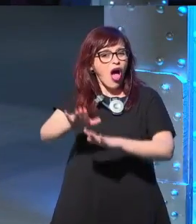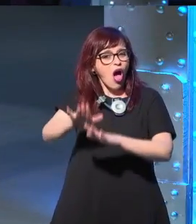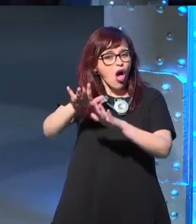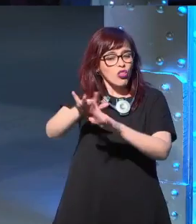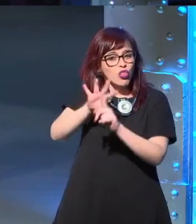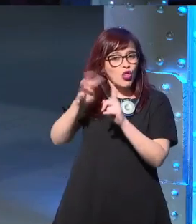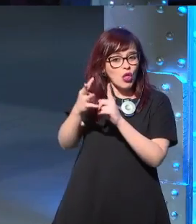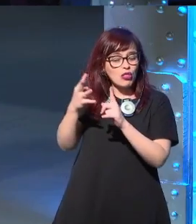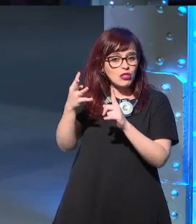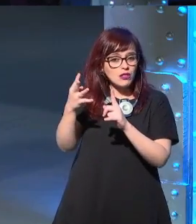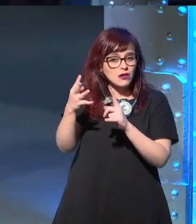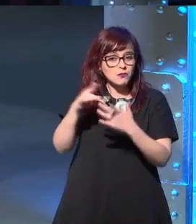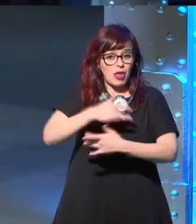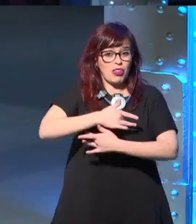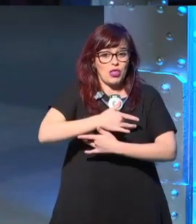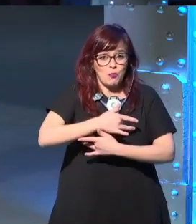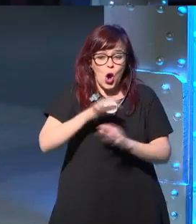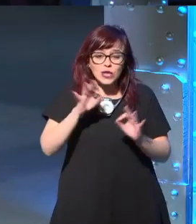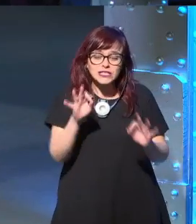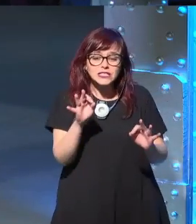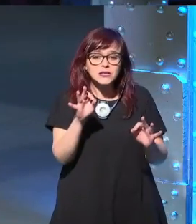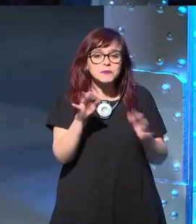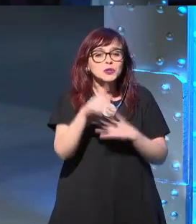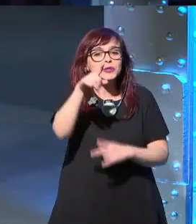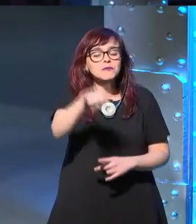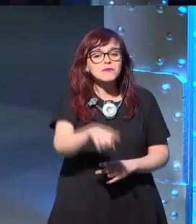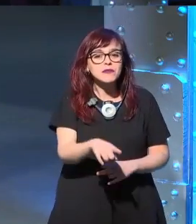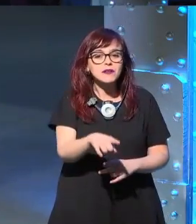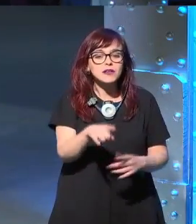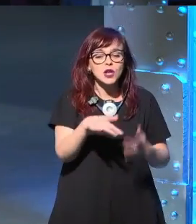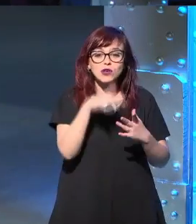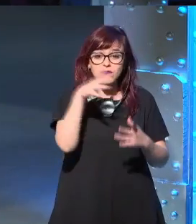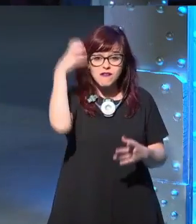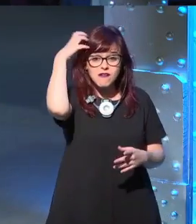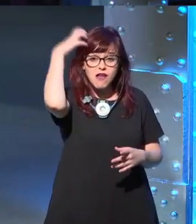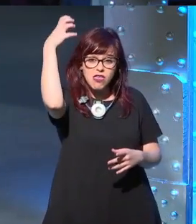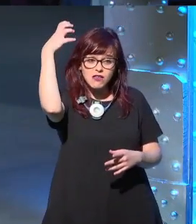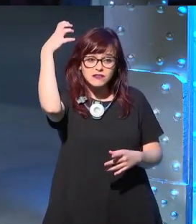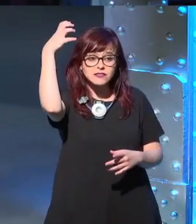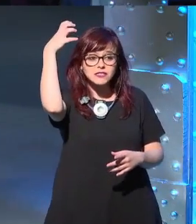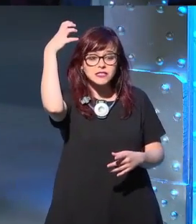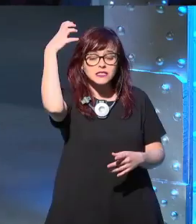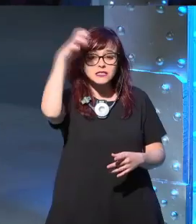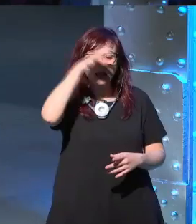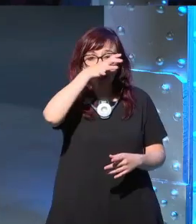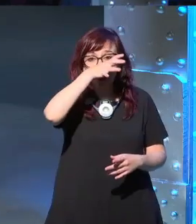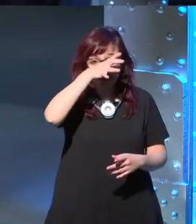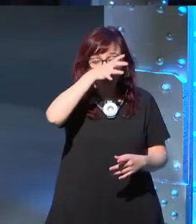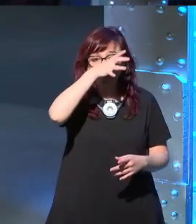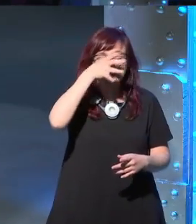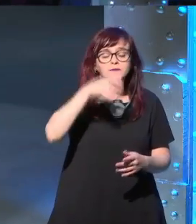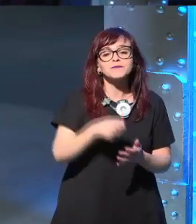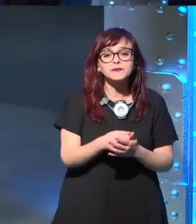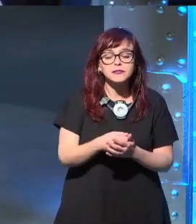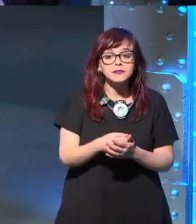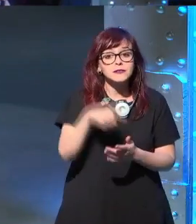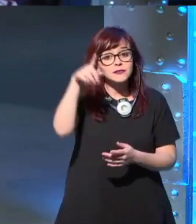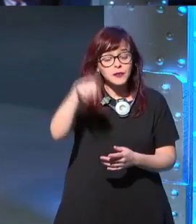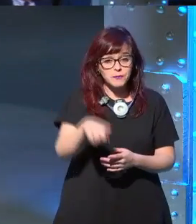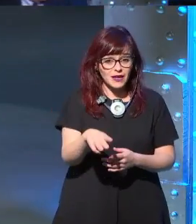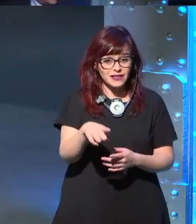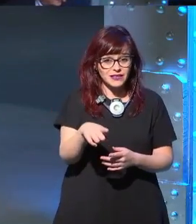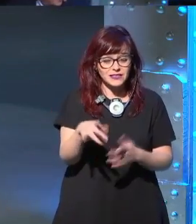doing the gift, the first king bowing down, Joseph looking into it, people striking their heads in awe. And typical of Leonardo, he doesn't finish it. He just